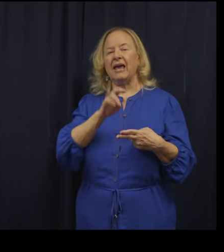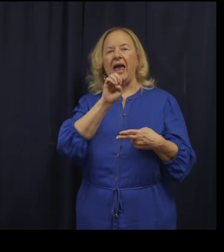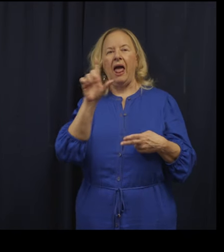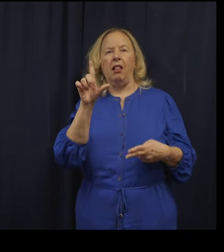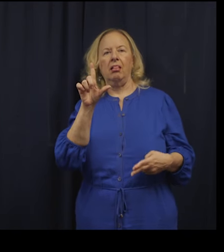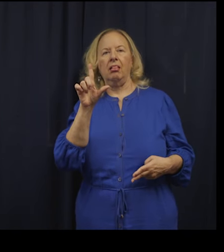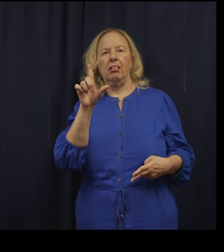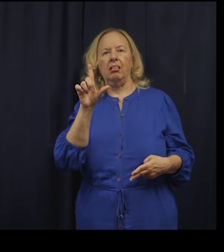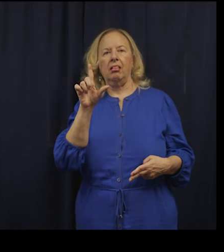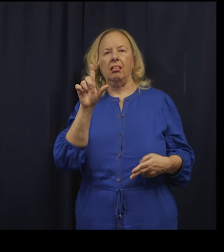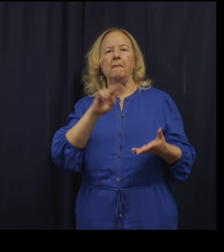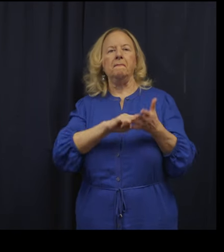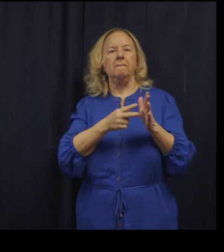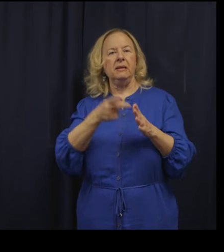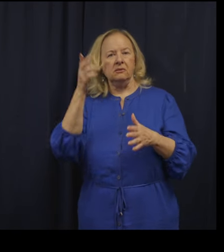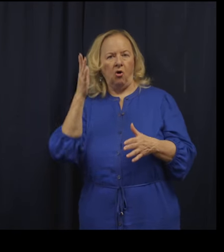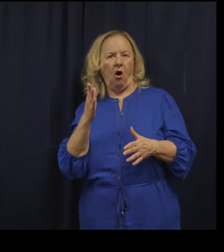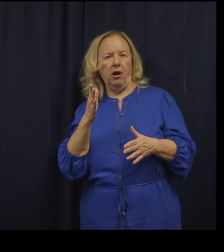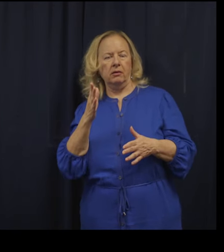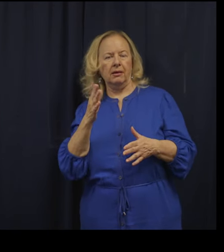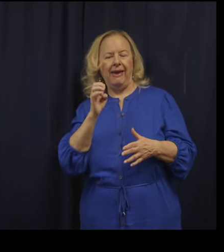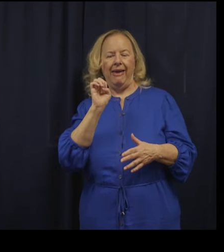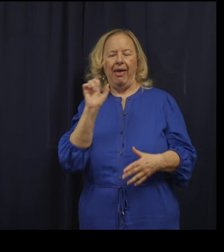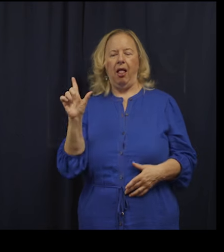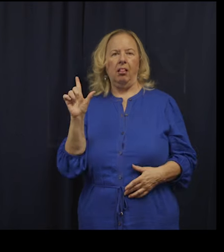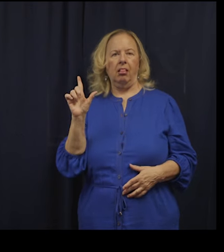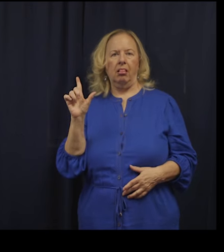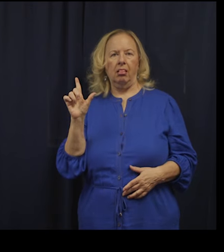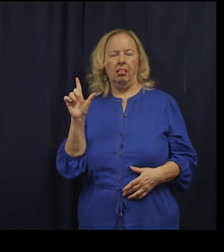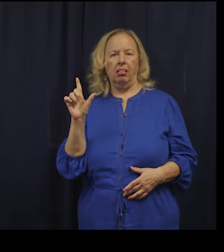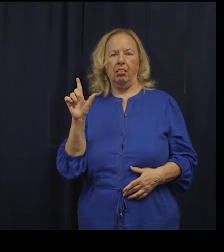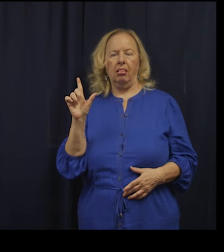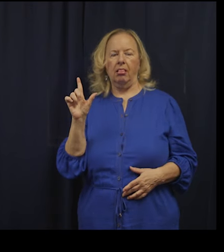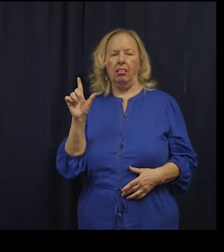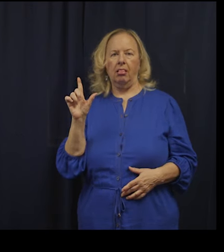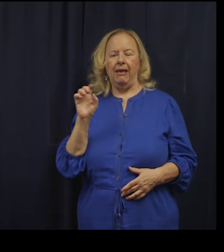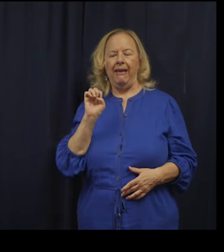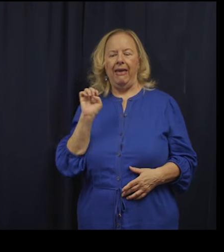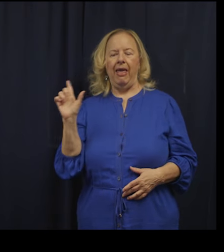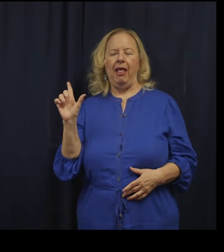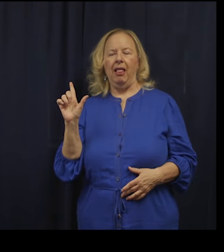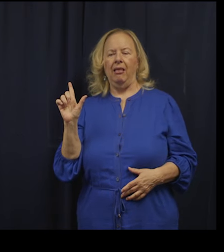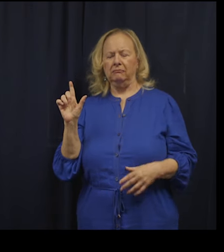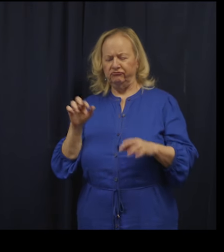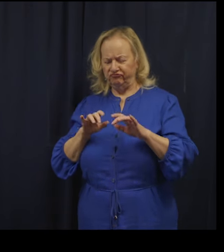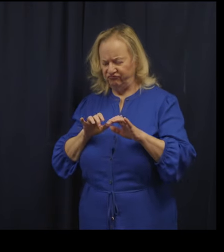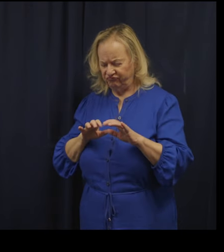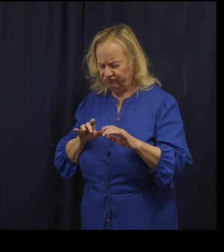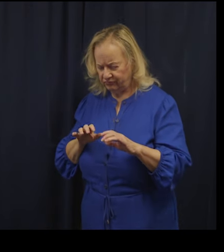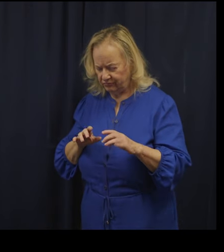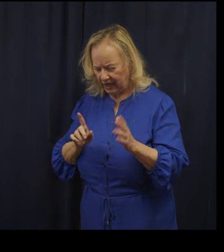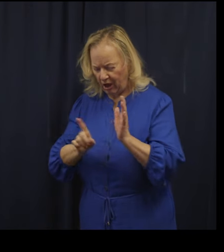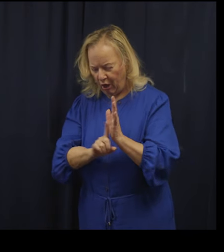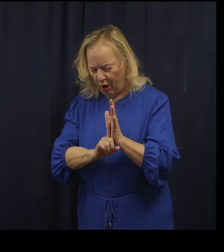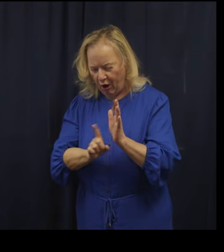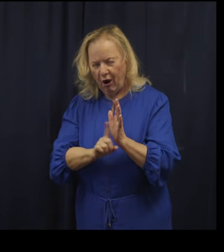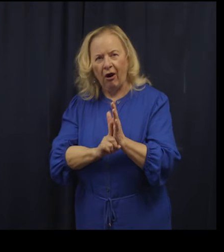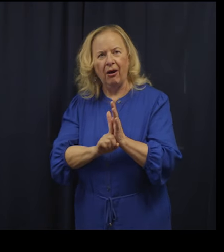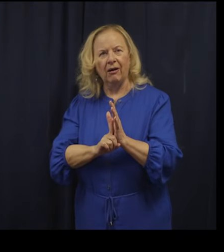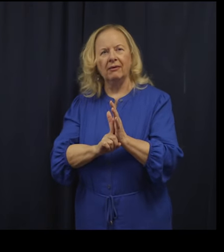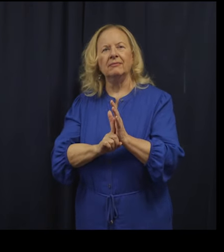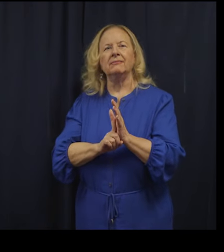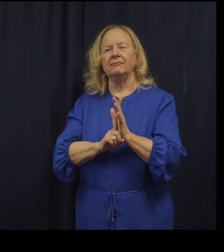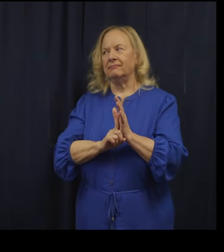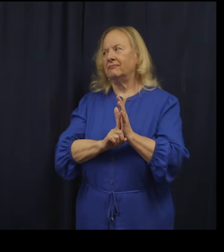El, God, or El. Okay, let me turn off my stupid diabetes alarm thing. Check